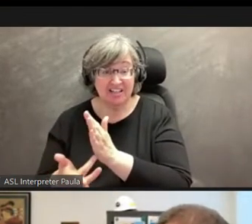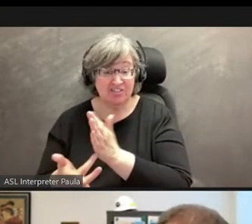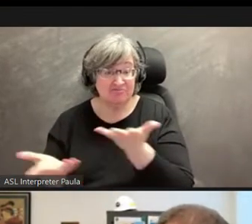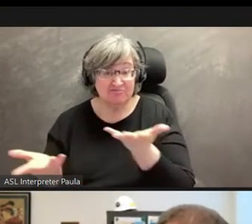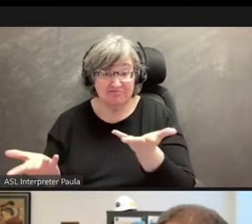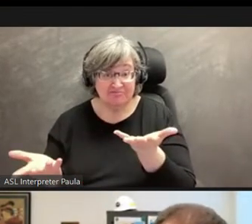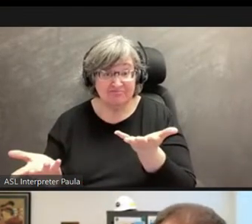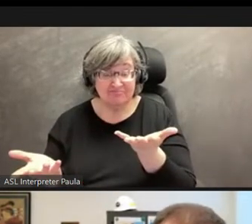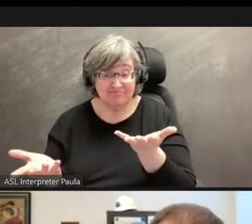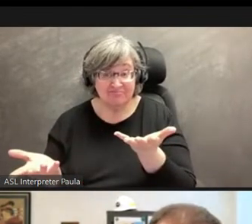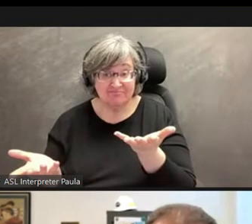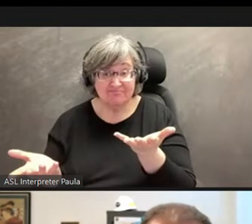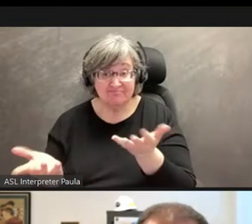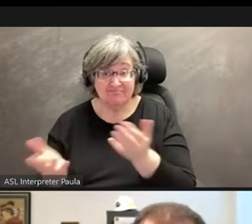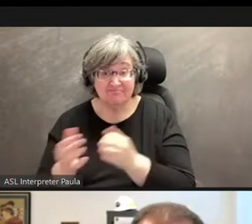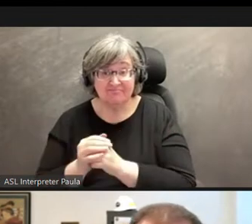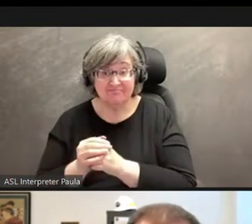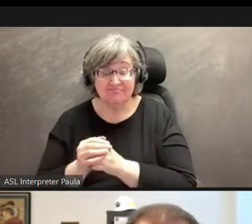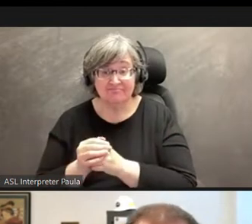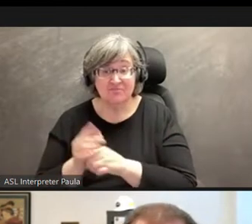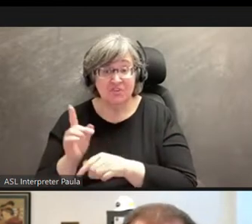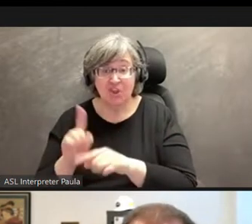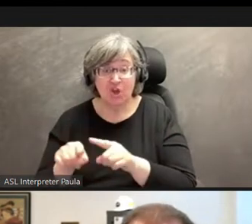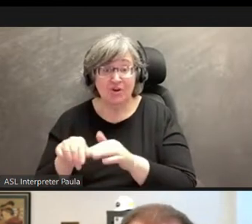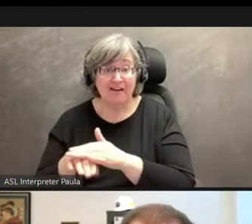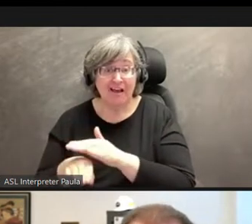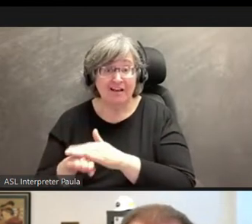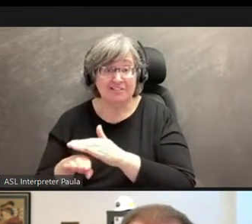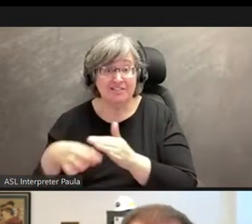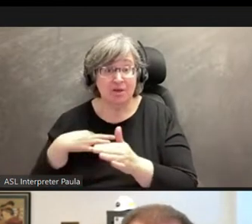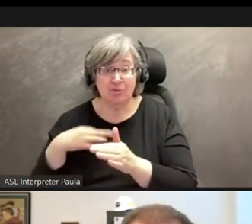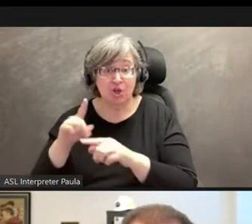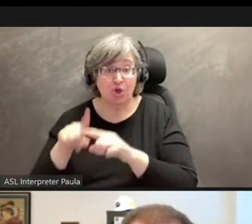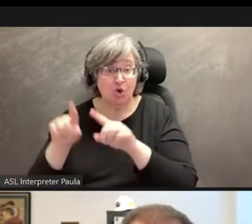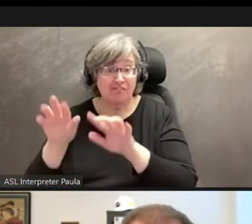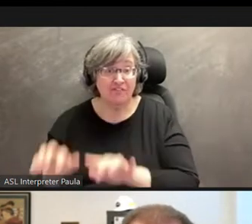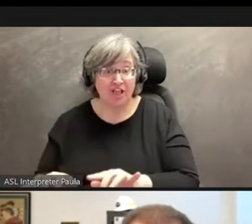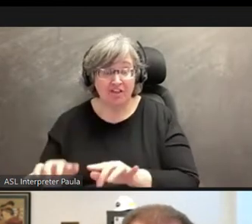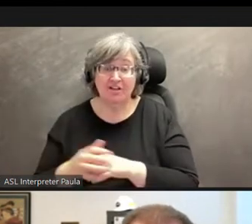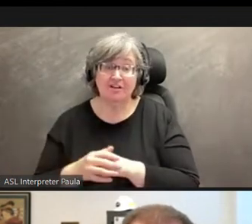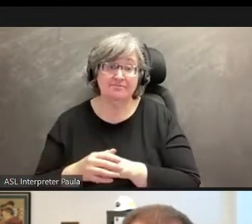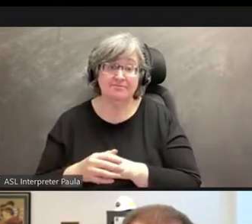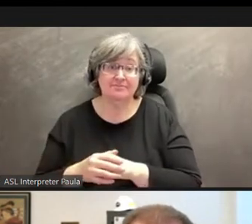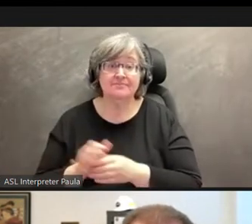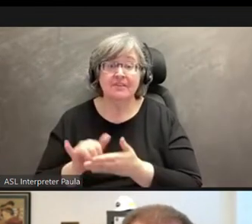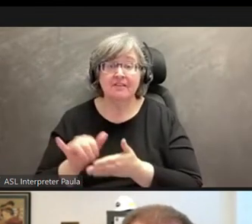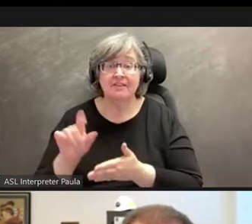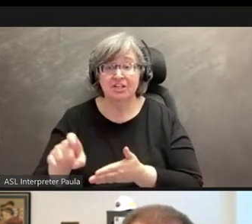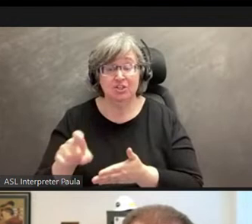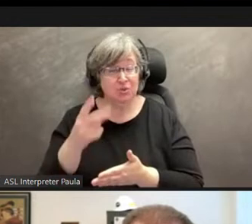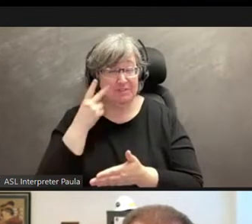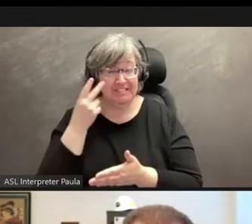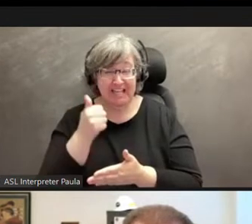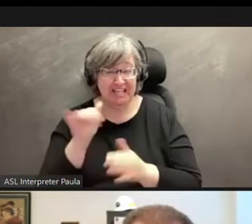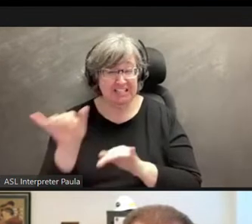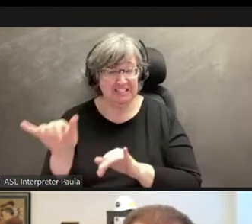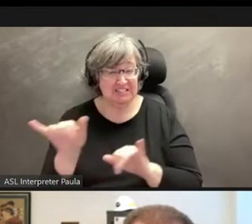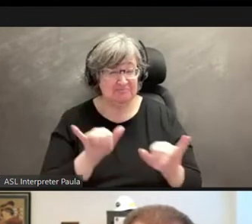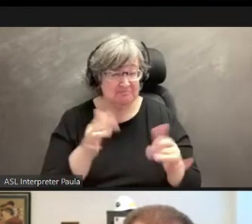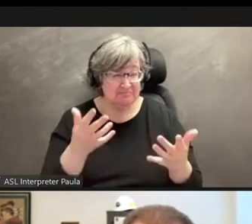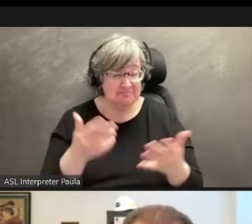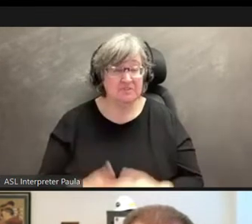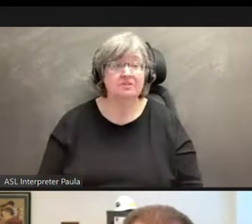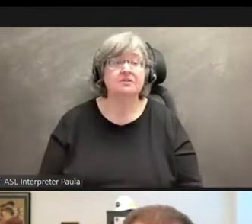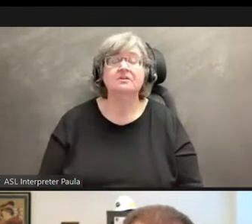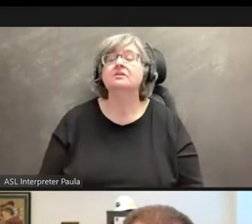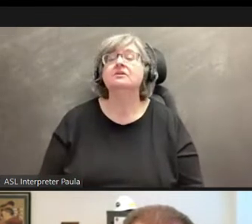fully access the application, be able to fill them out in the way that they need to. Yeah, so